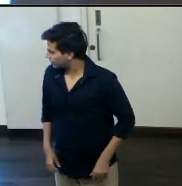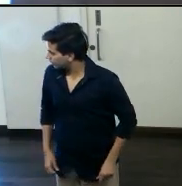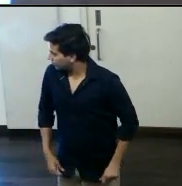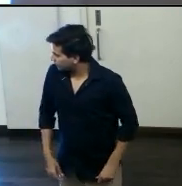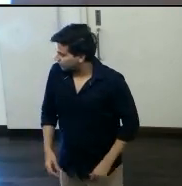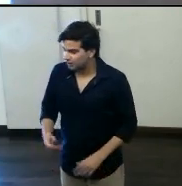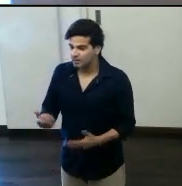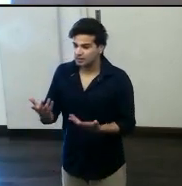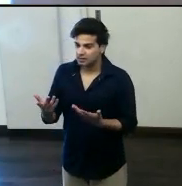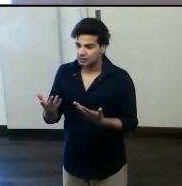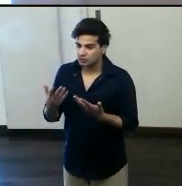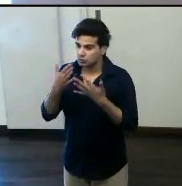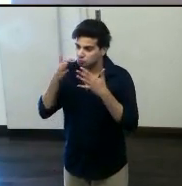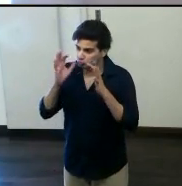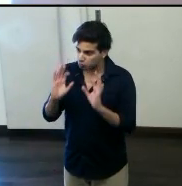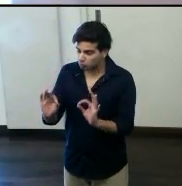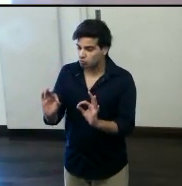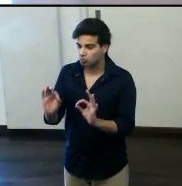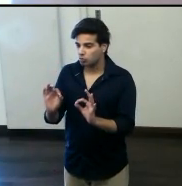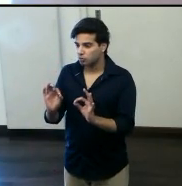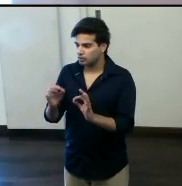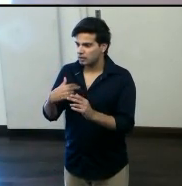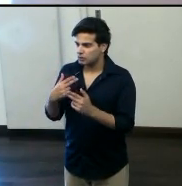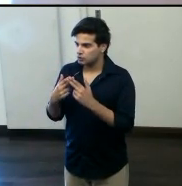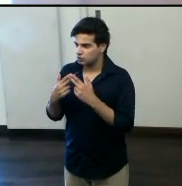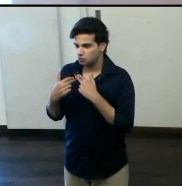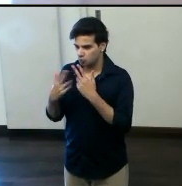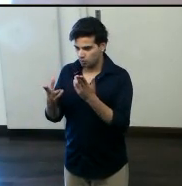To begin with, I would like to tell you a story.